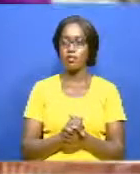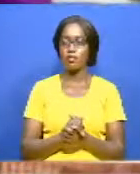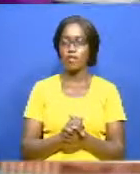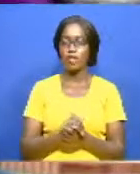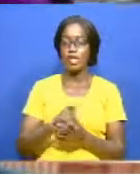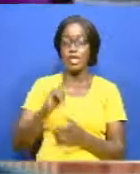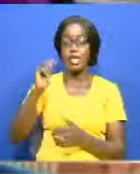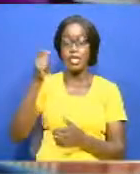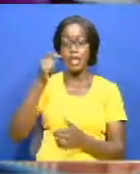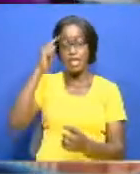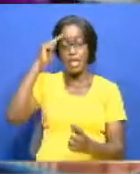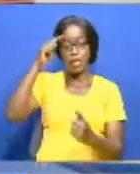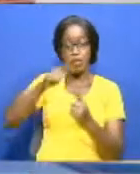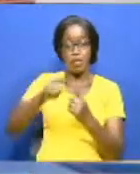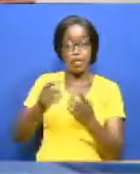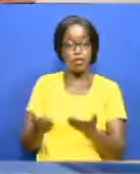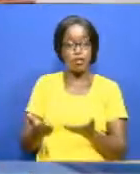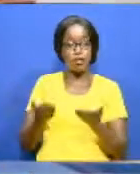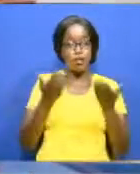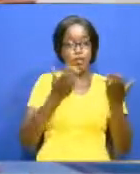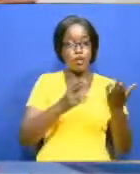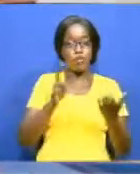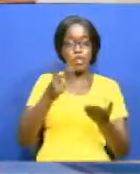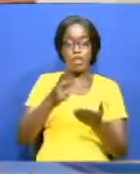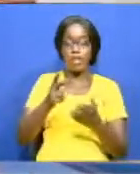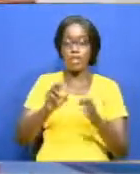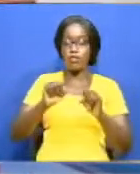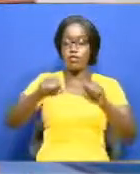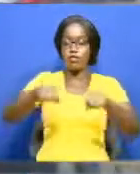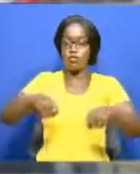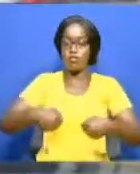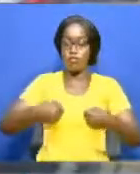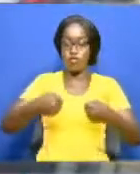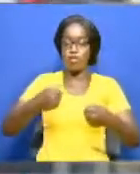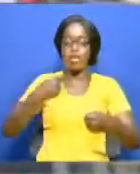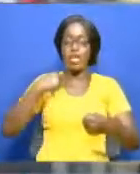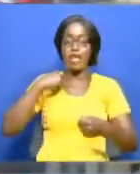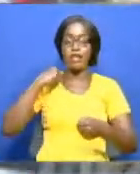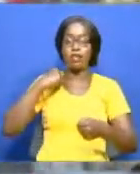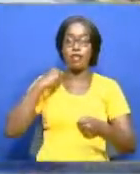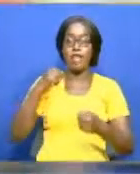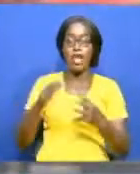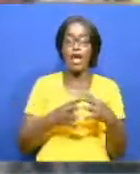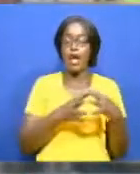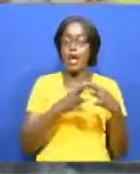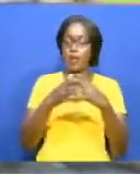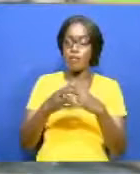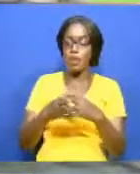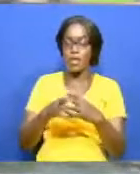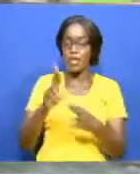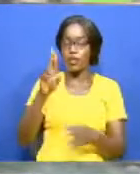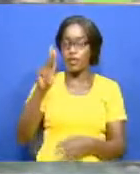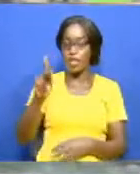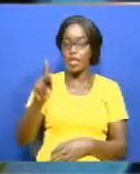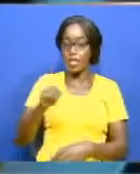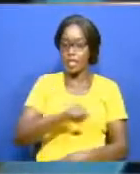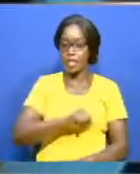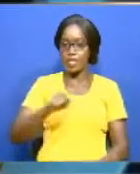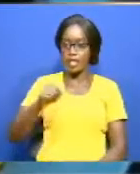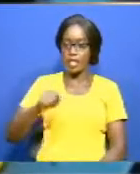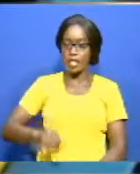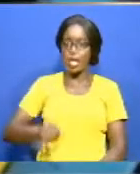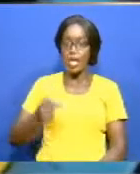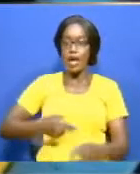Kenya's main source of imports for second-hand clothes and shoes have traditionally been the US, UK and China, countries with high cases